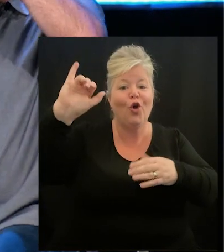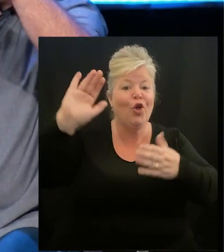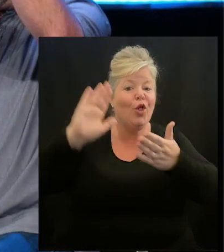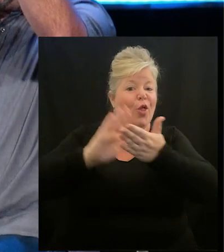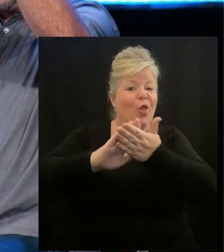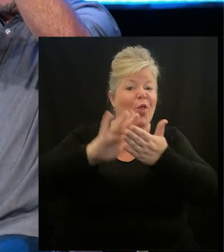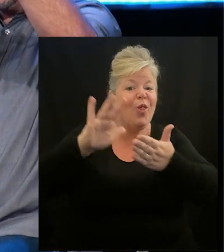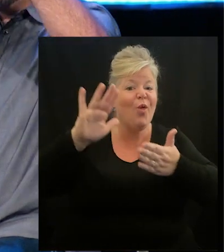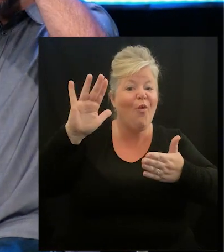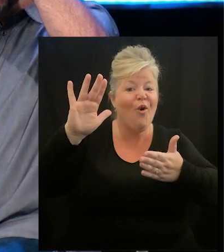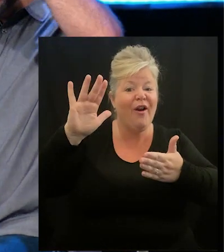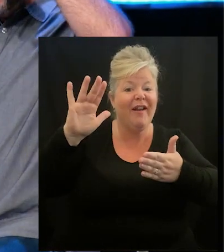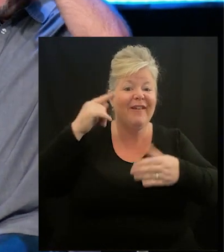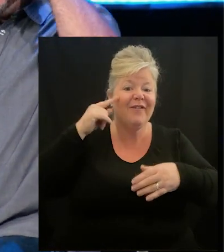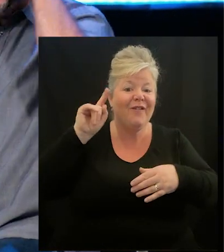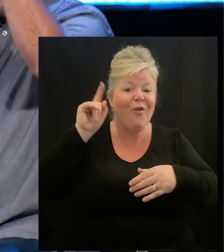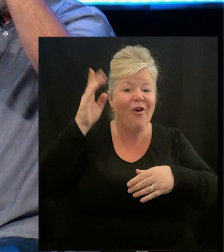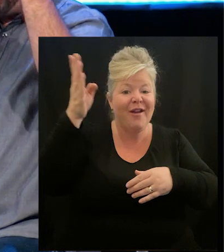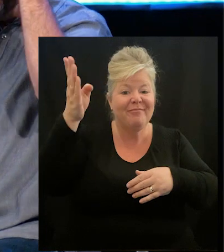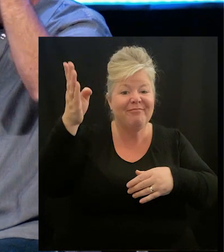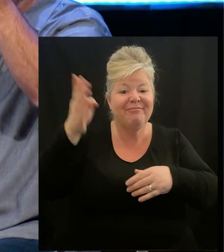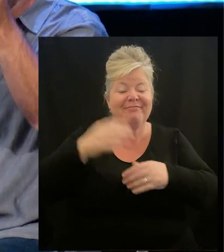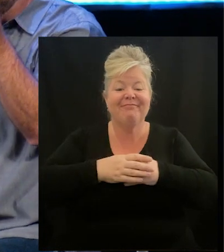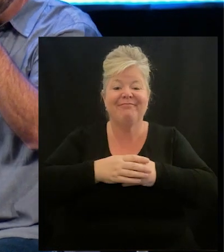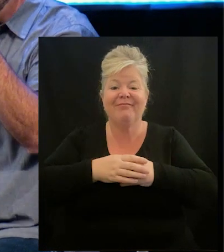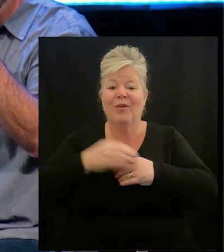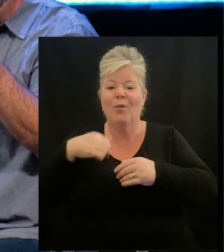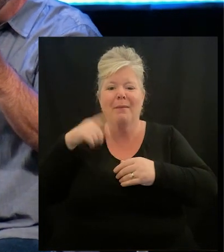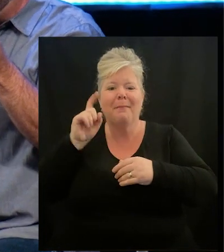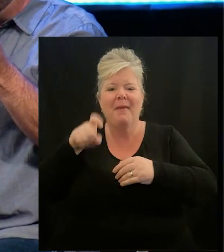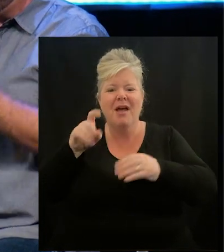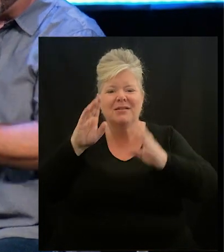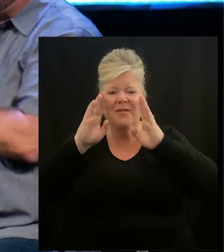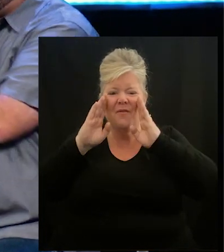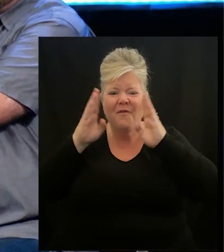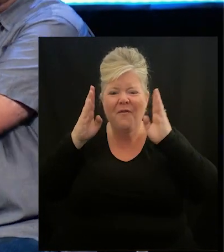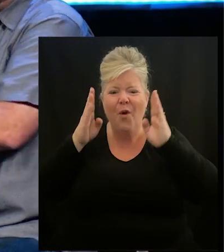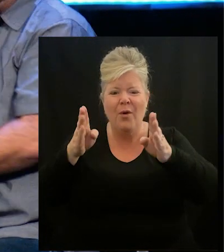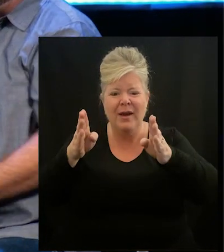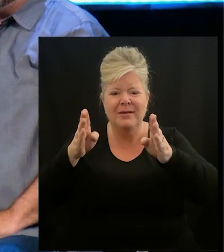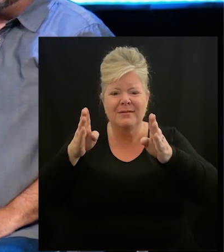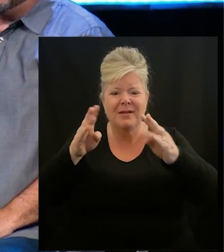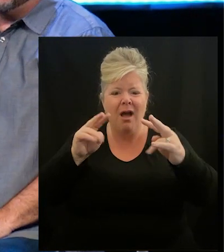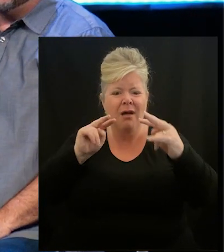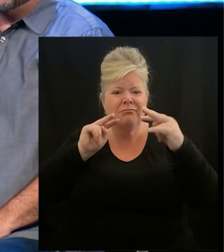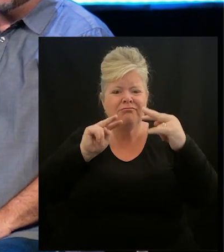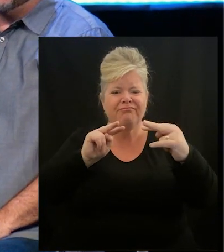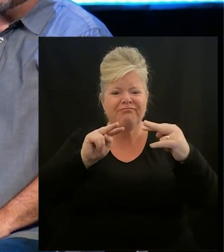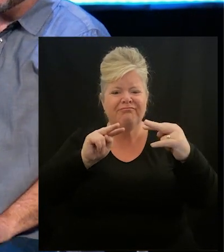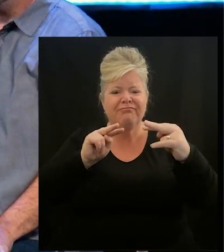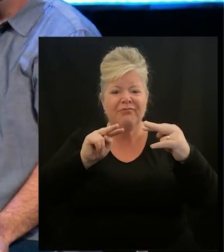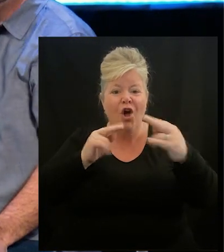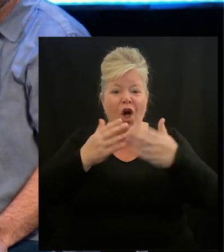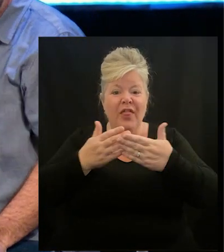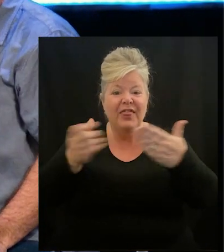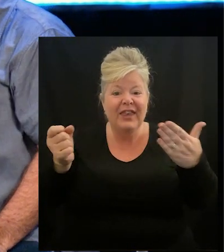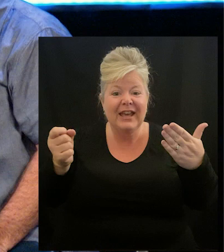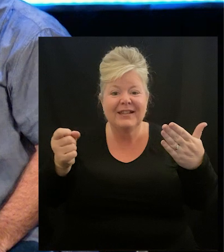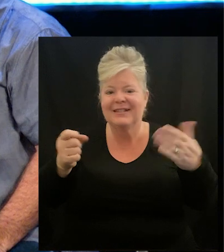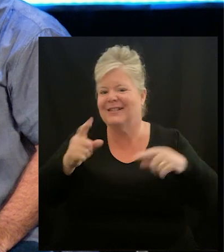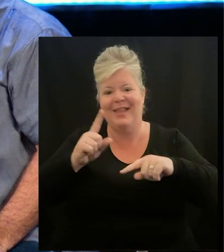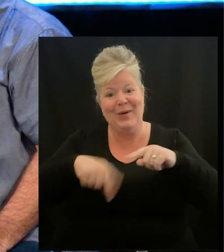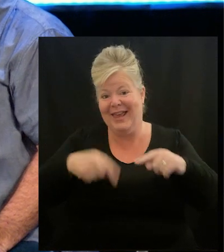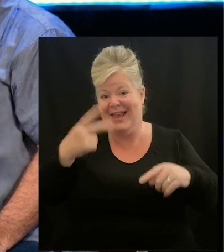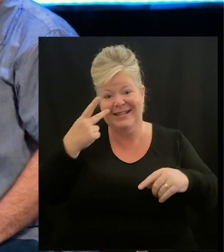we fix our eyes. We keep our focus not on what is seen, but on what is